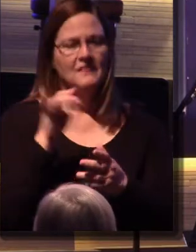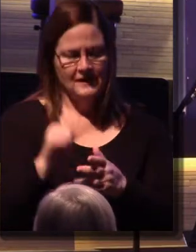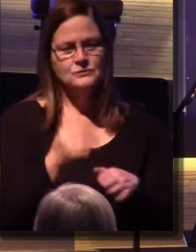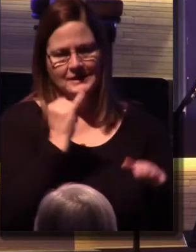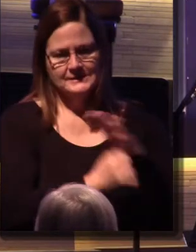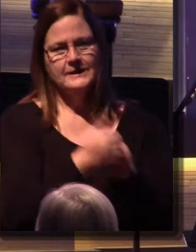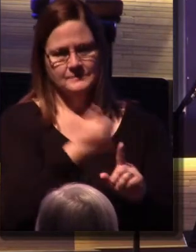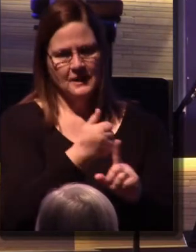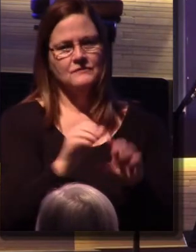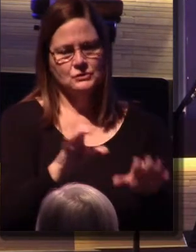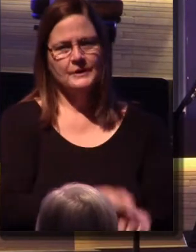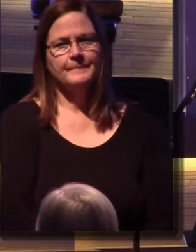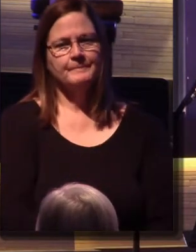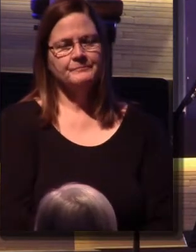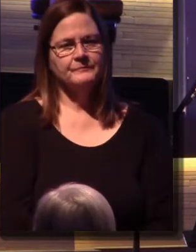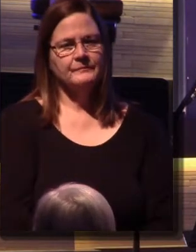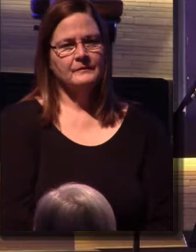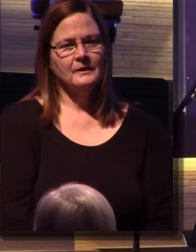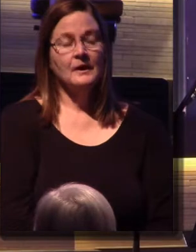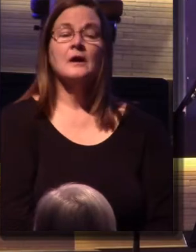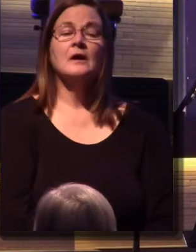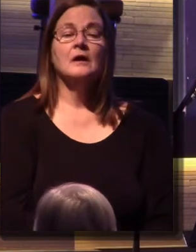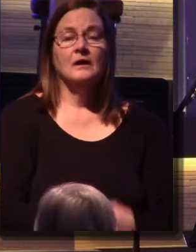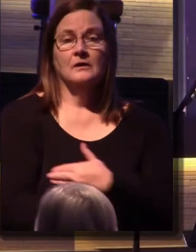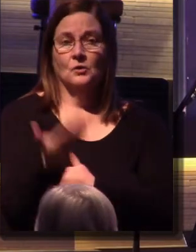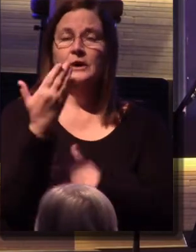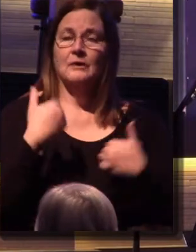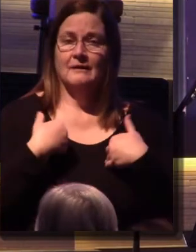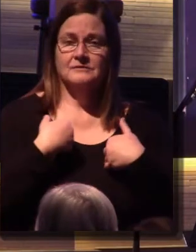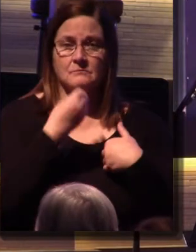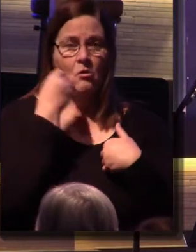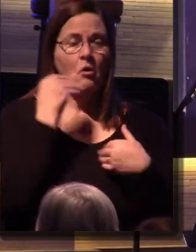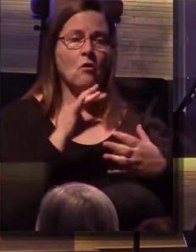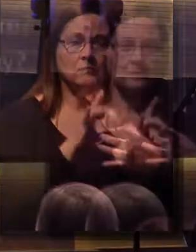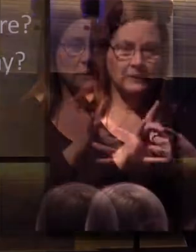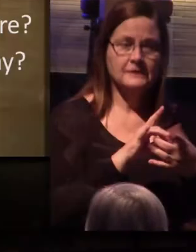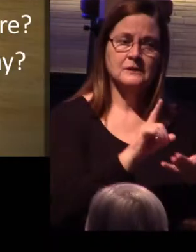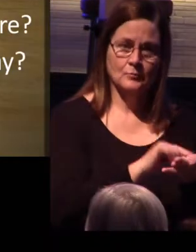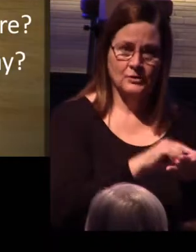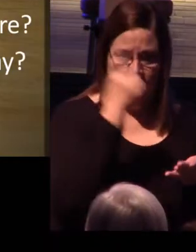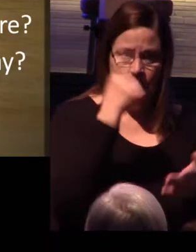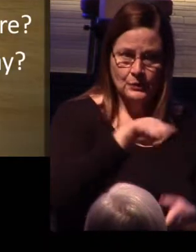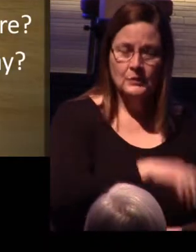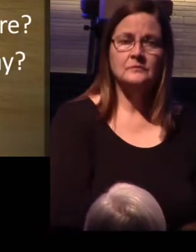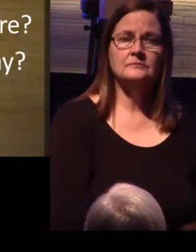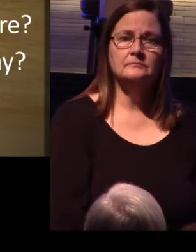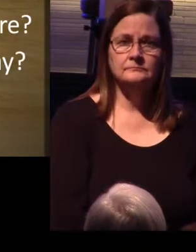yet that is what Isaiah himself is doing. And so this morning we do have some home links. They've been printed for